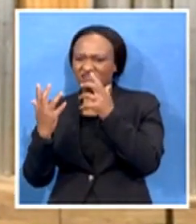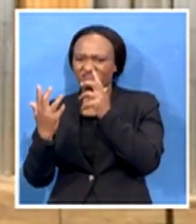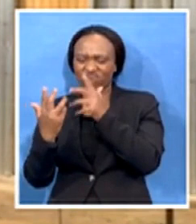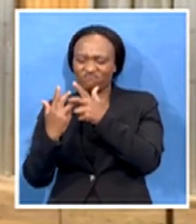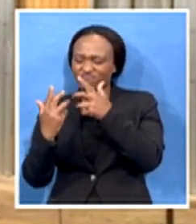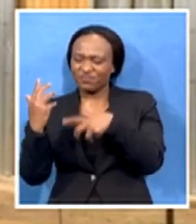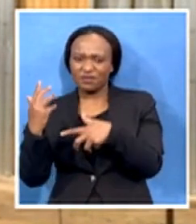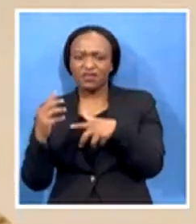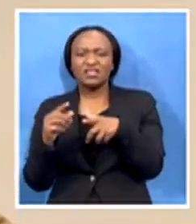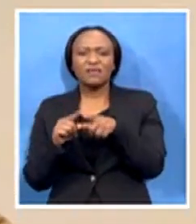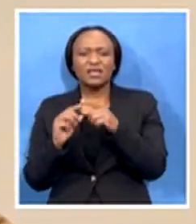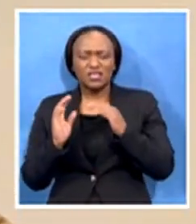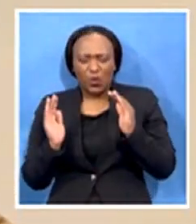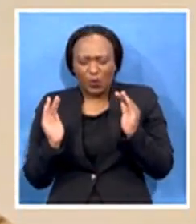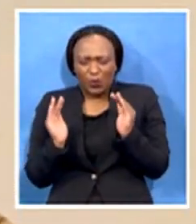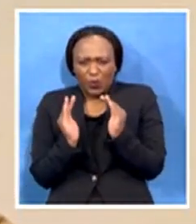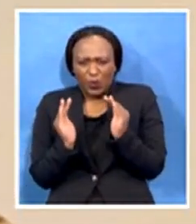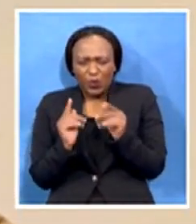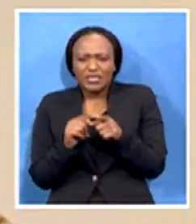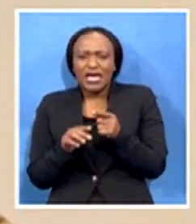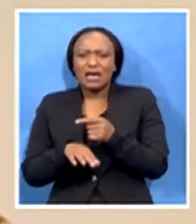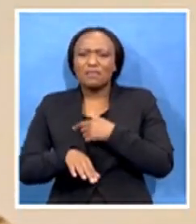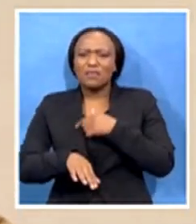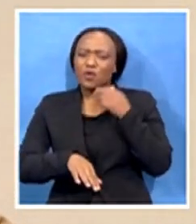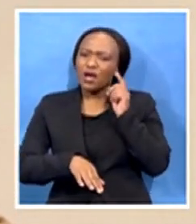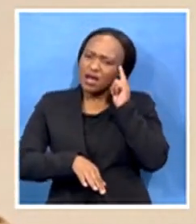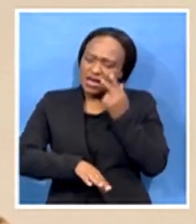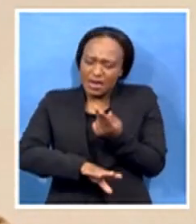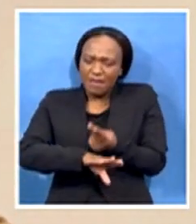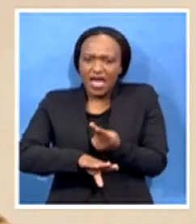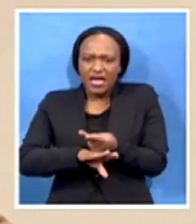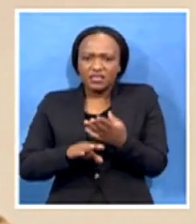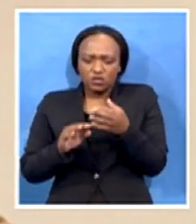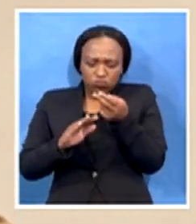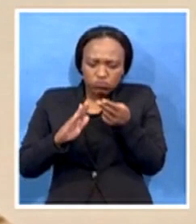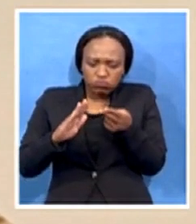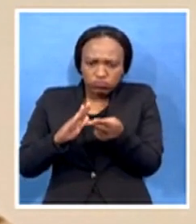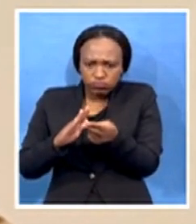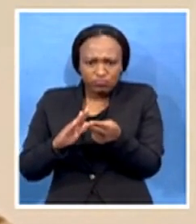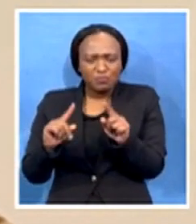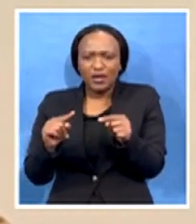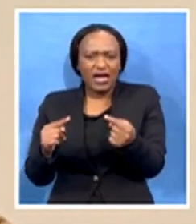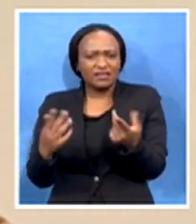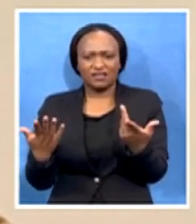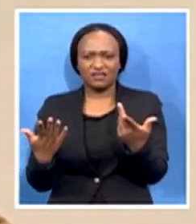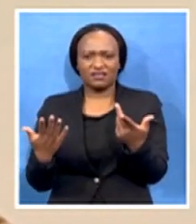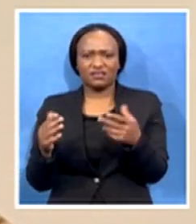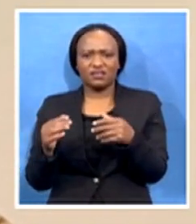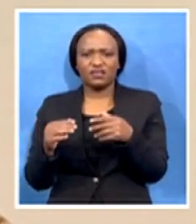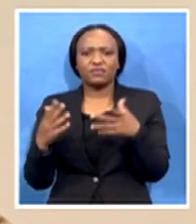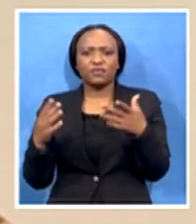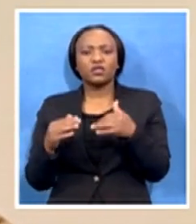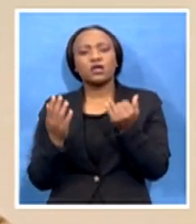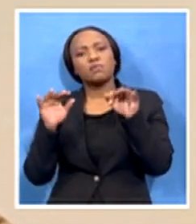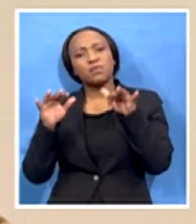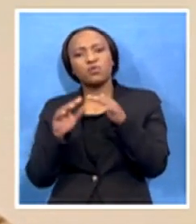hardly fit in those shacks, and our people are expected to live in. Our people also do not have access to water.